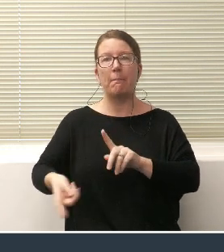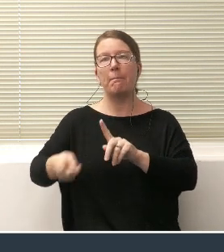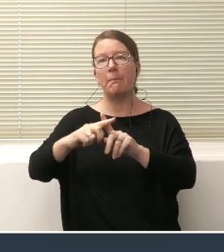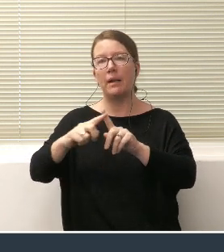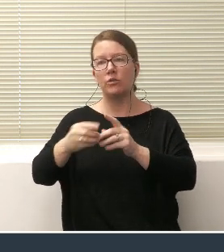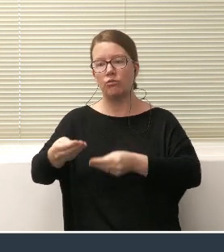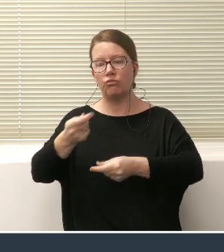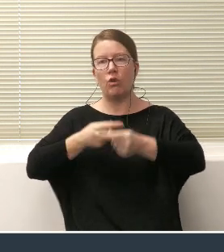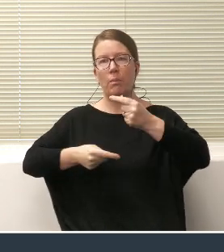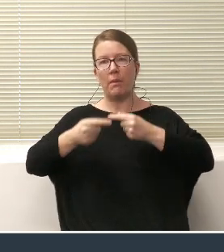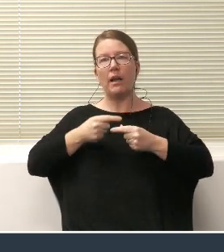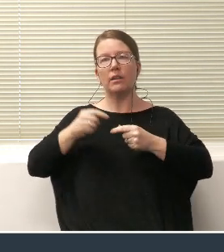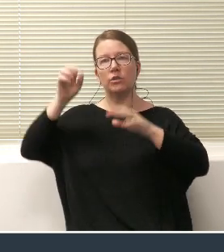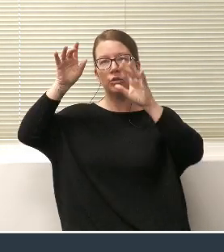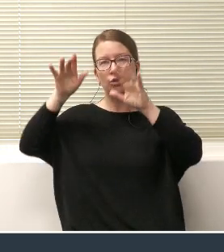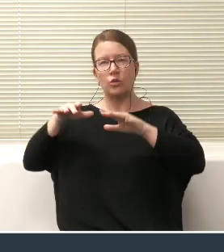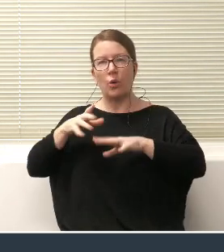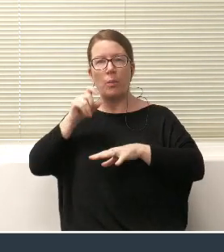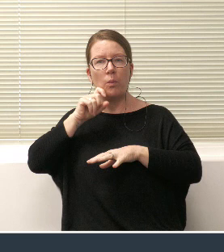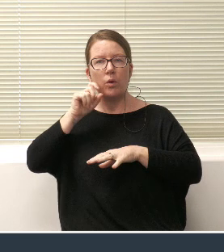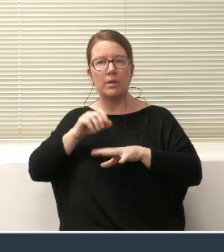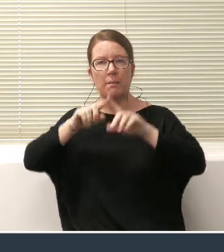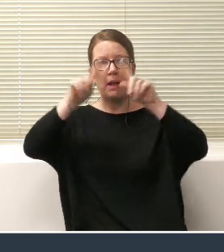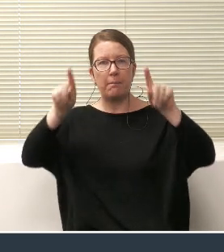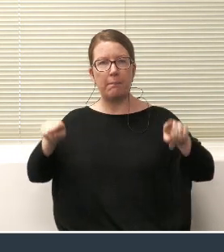change to the stormwater map is being recommended too.